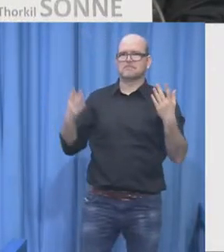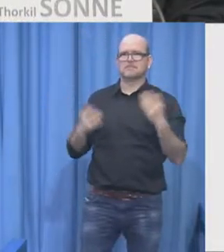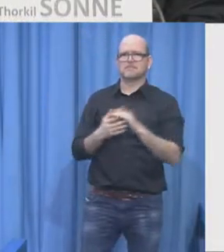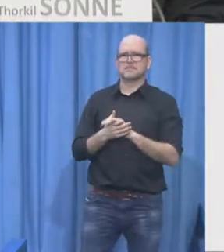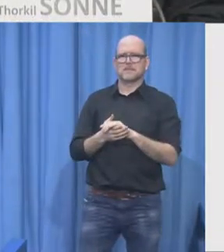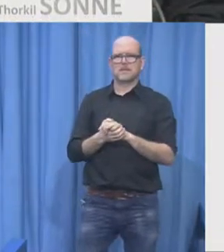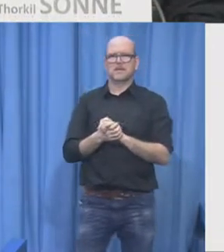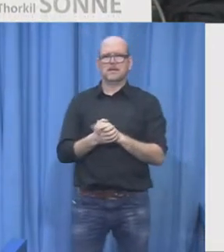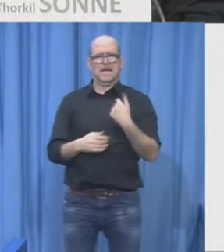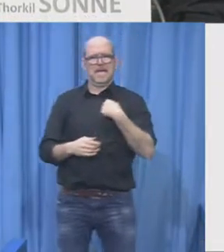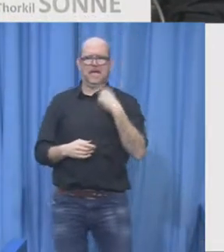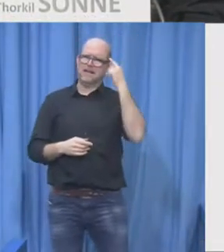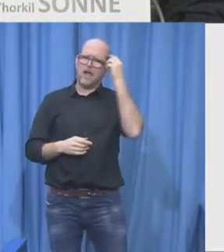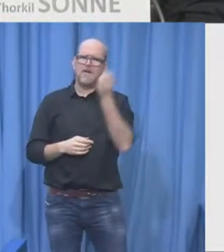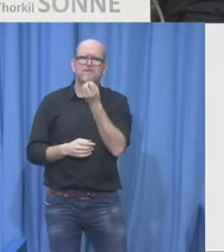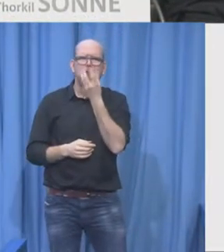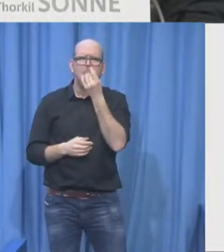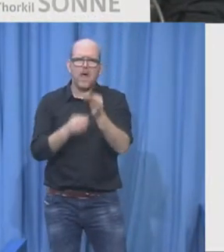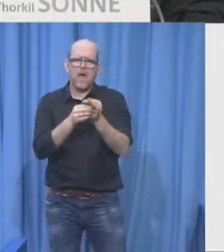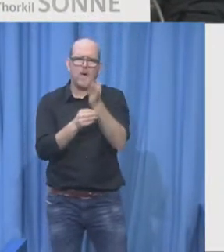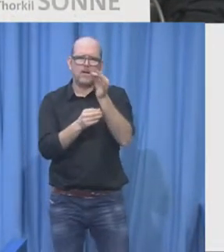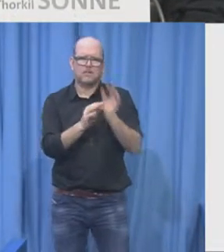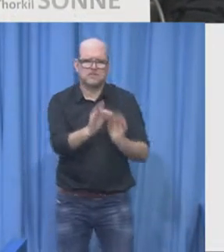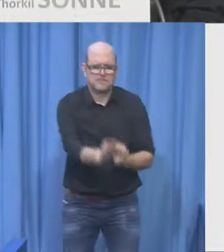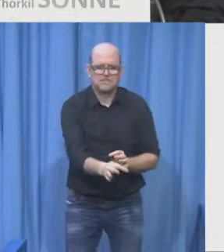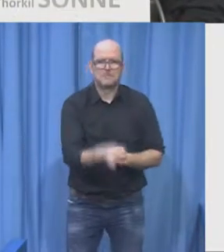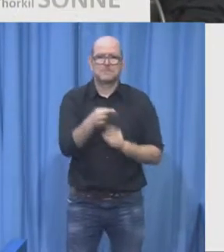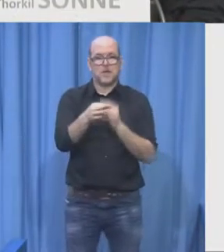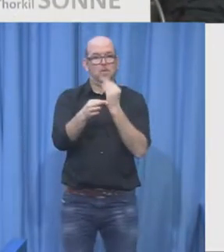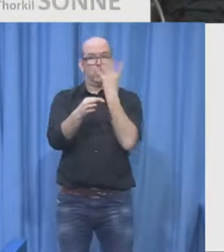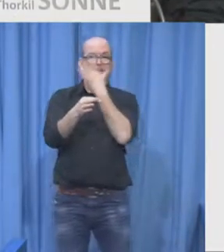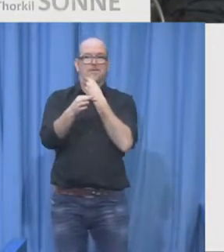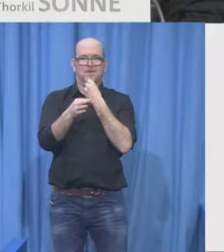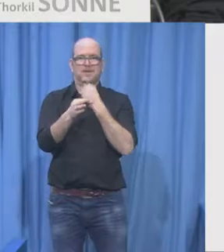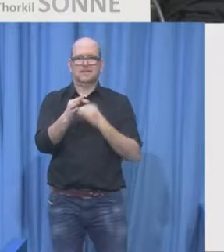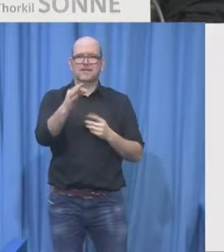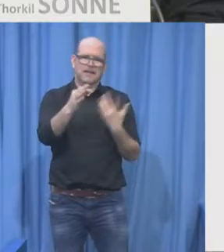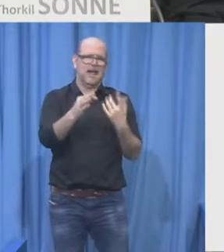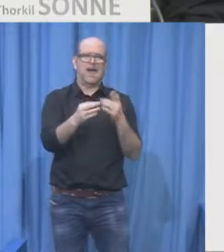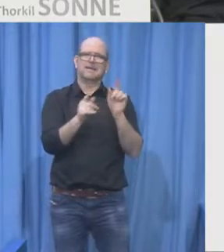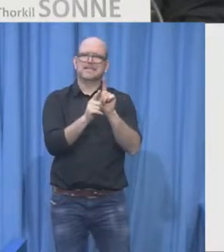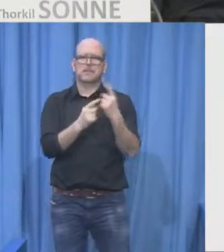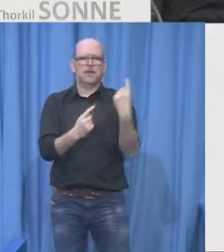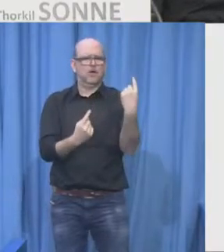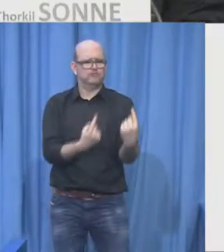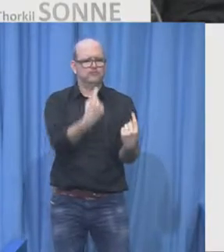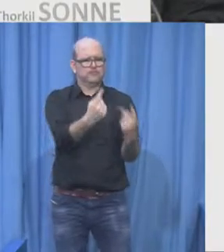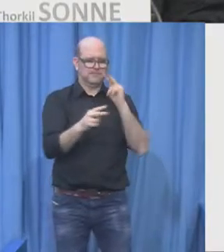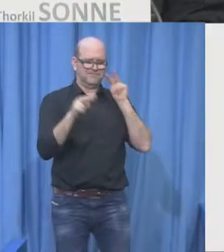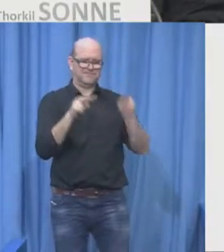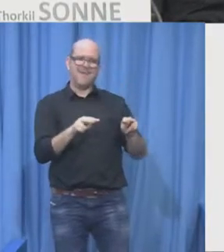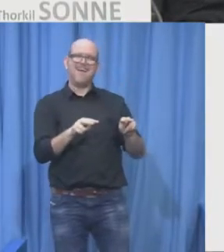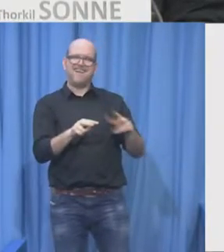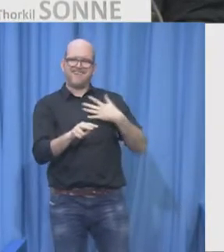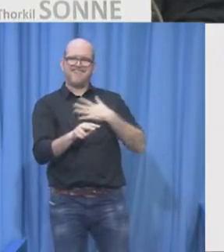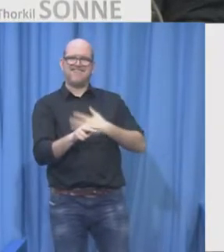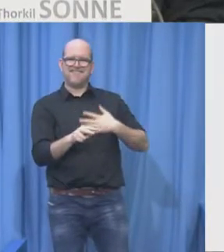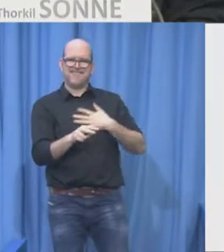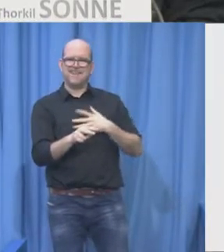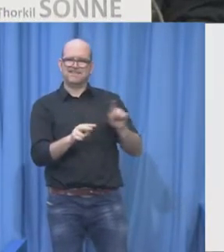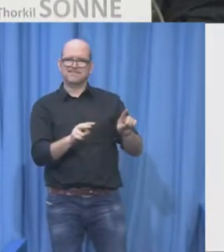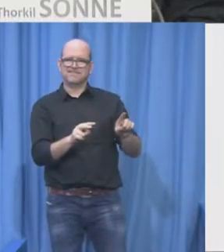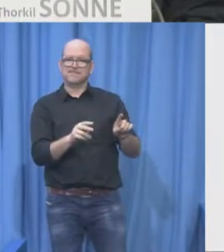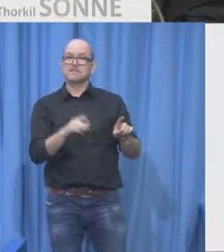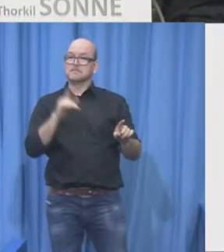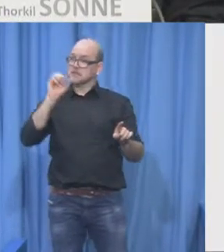to the kitchen garden, treat it well, you'll find it's one of the most valuable plants in nature for nutrition,